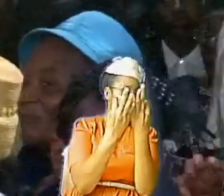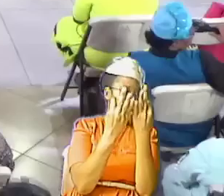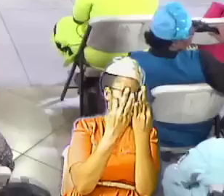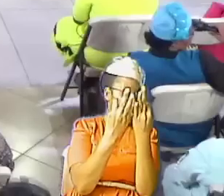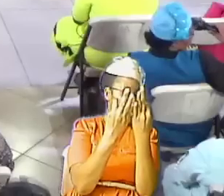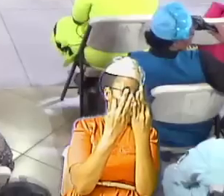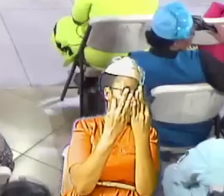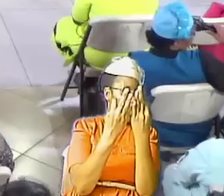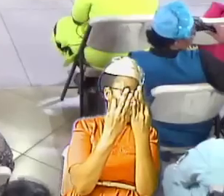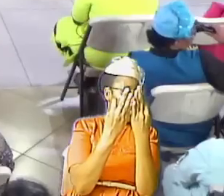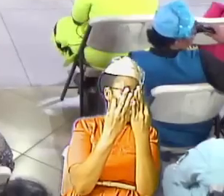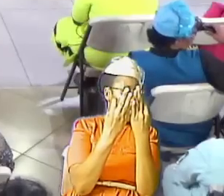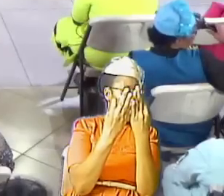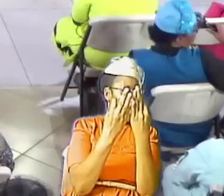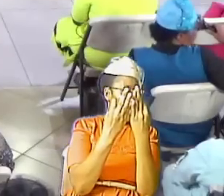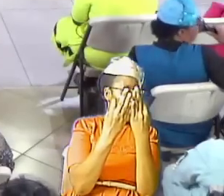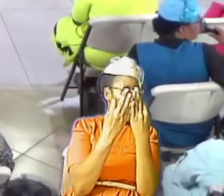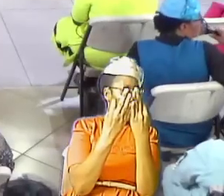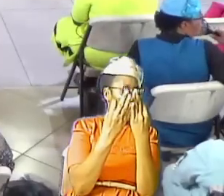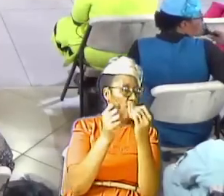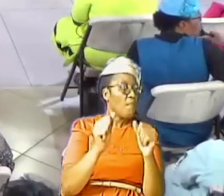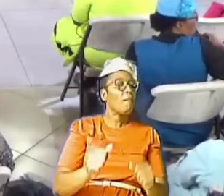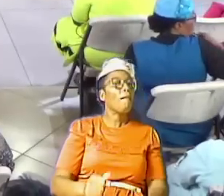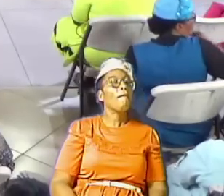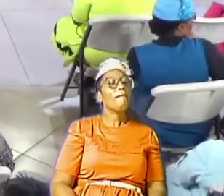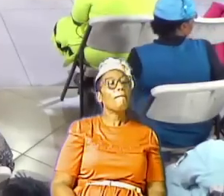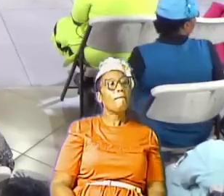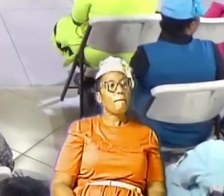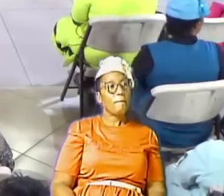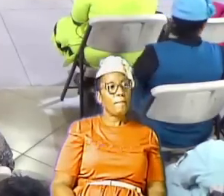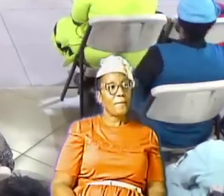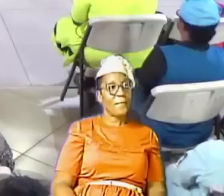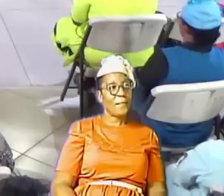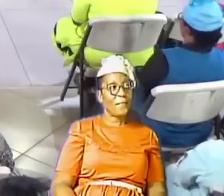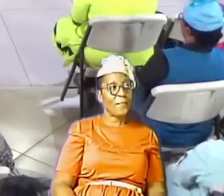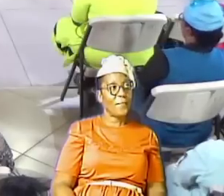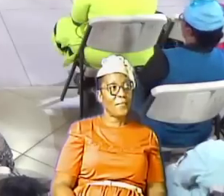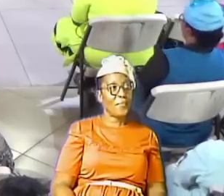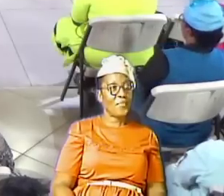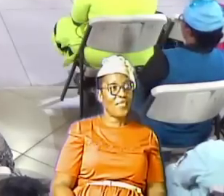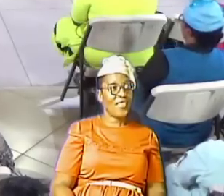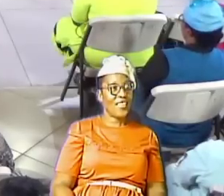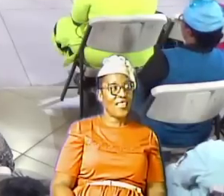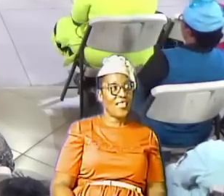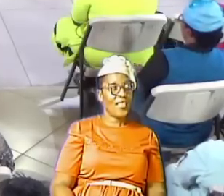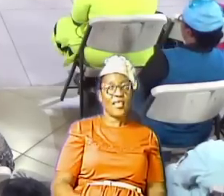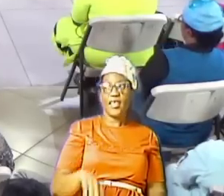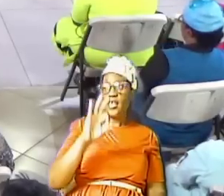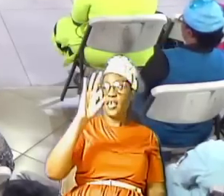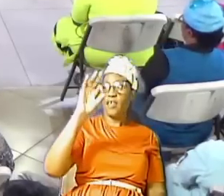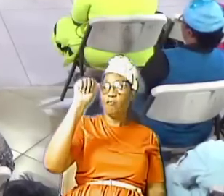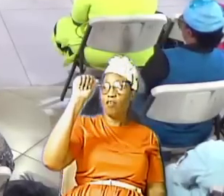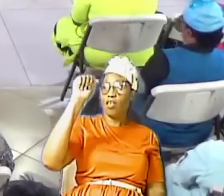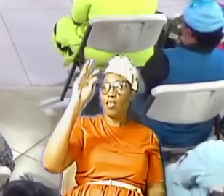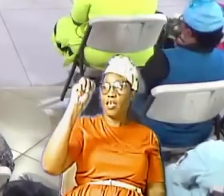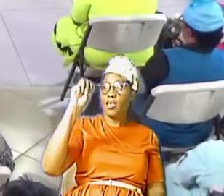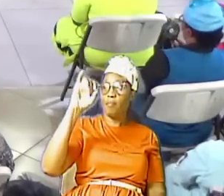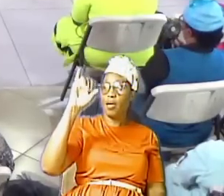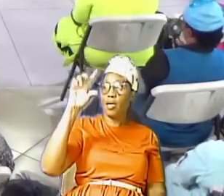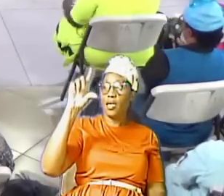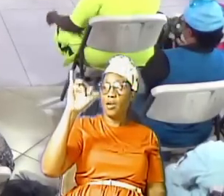into the family business, and this is FAM. Amen. And we just add ILY to it. This is the FAM family,